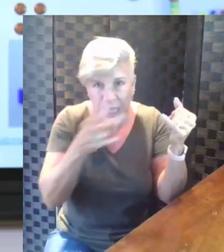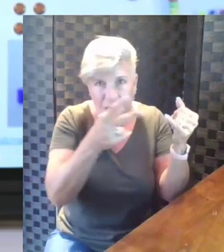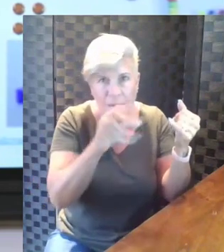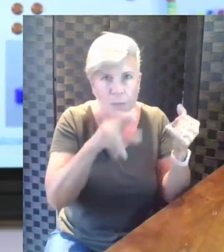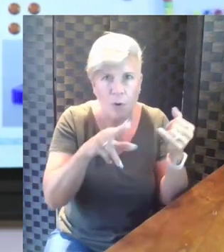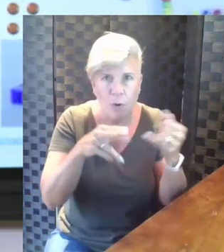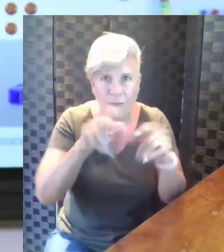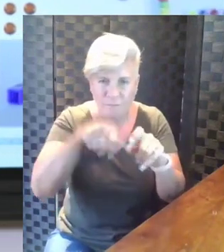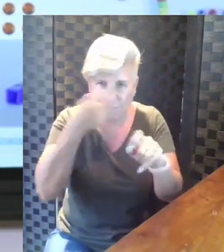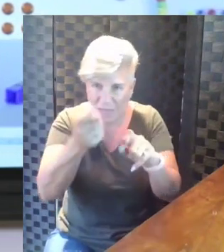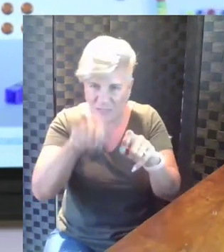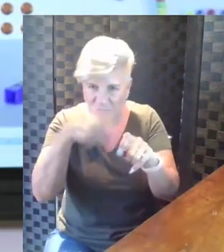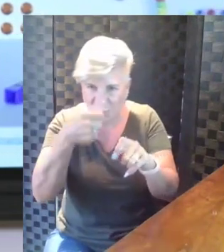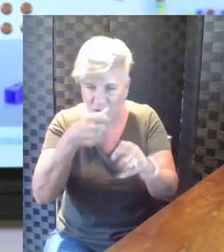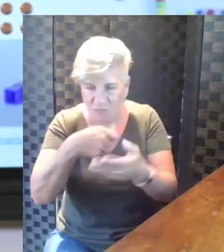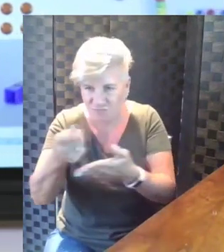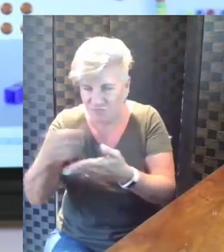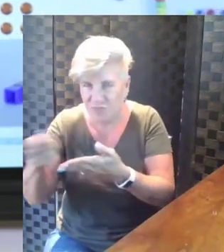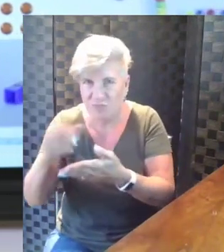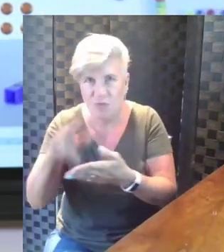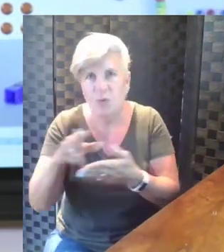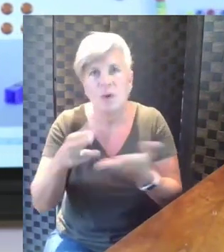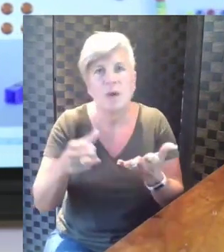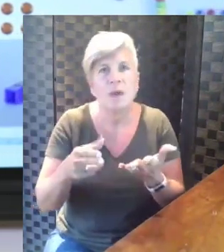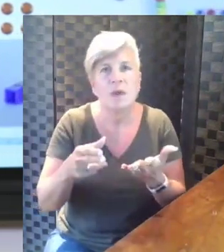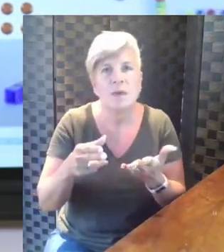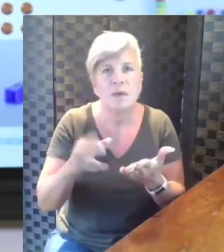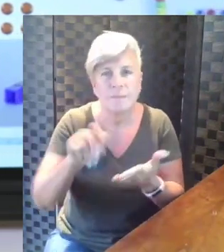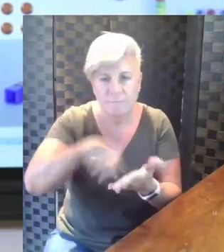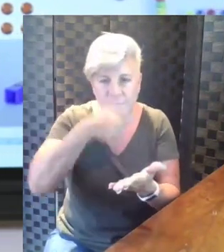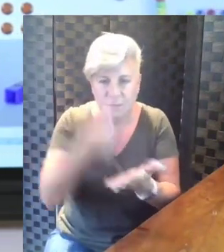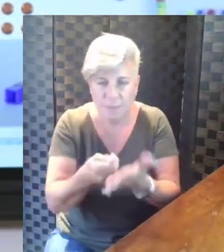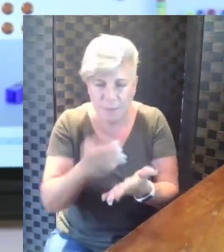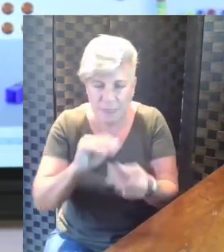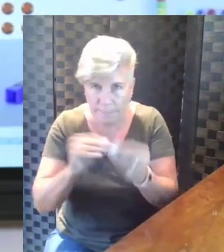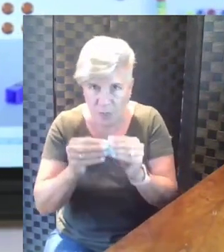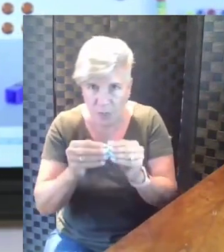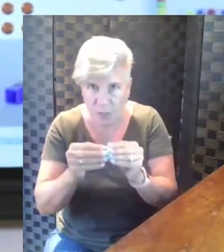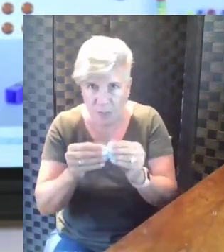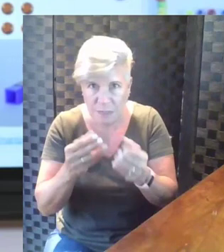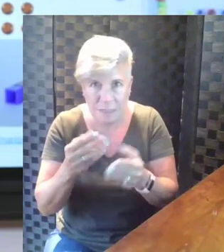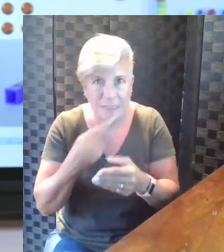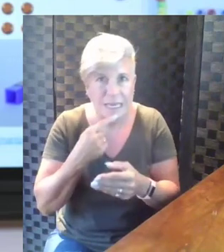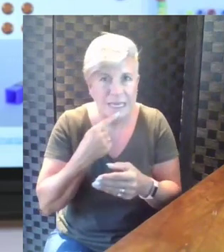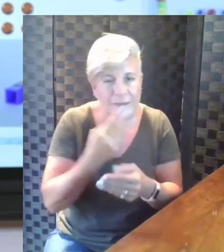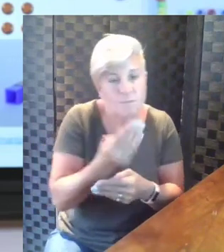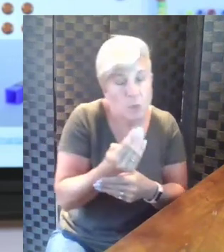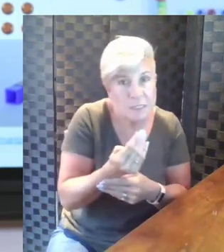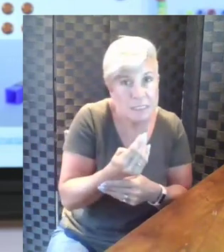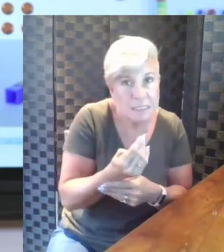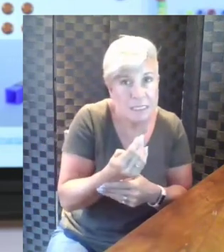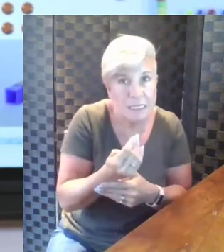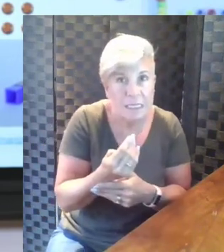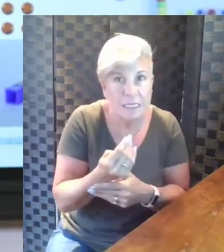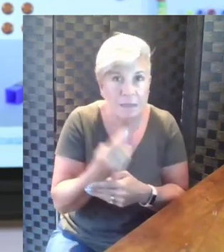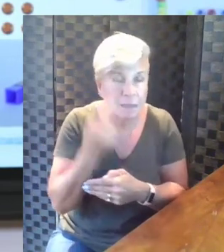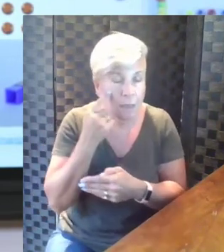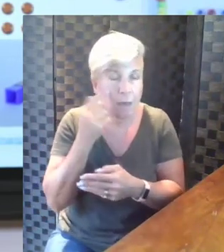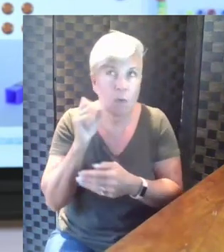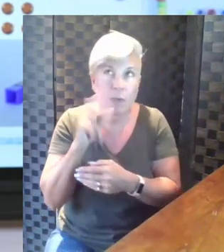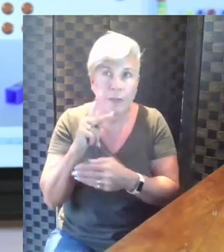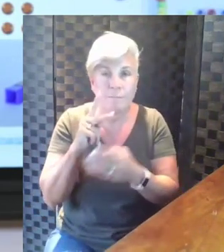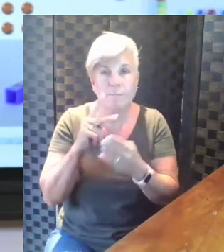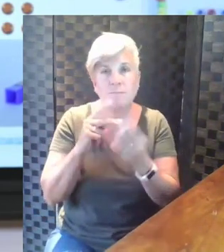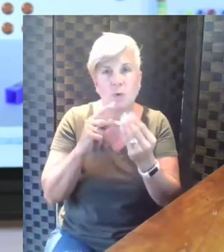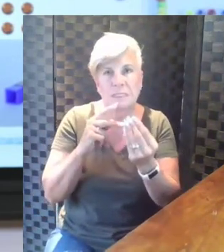use flashcards or just write the number on something else or post it. And you could flip over a number and maybe say the number 14. And you could think,